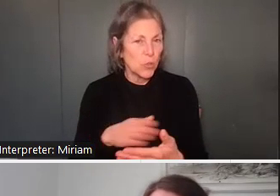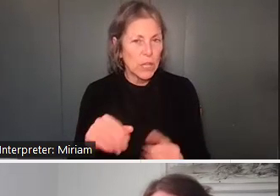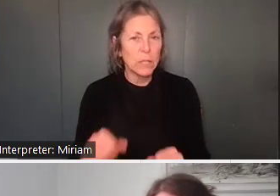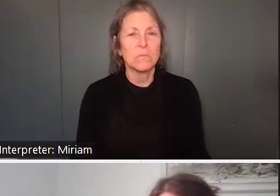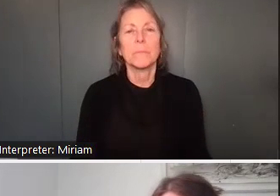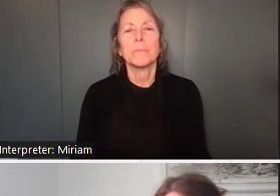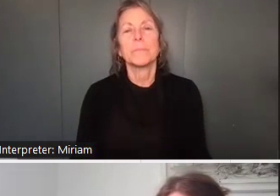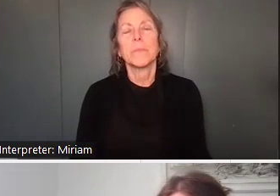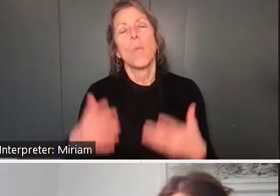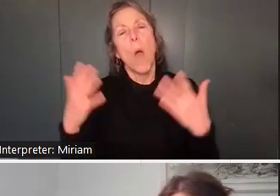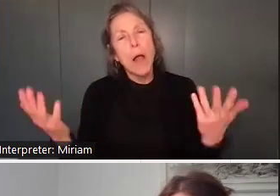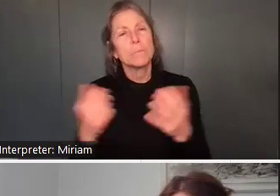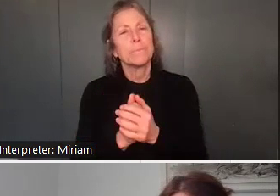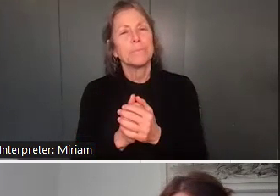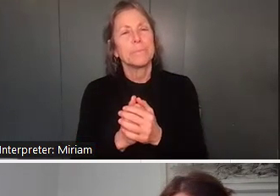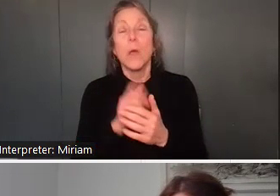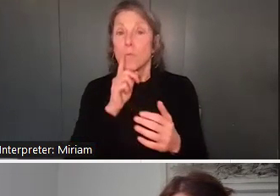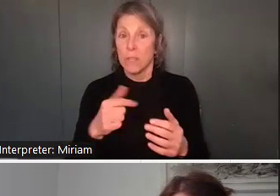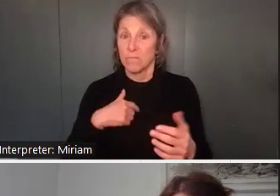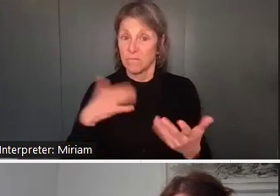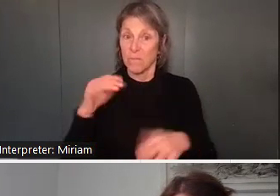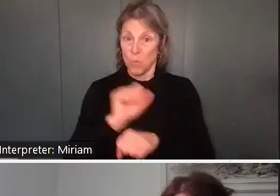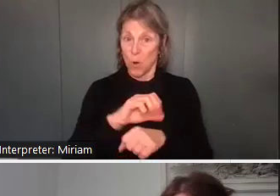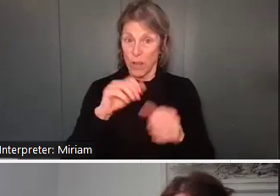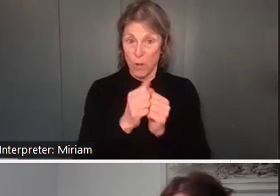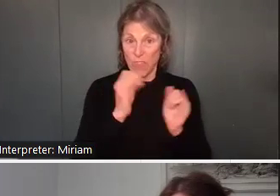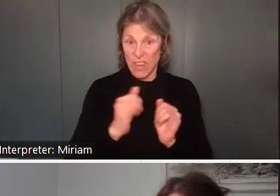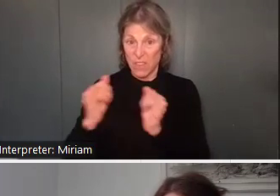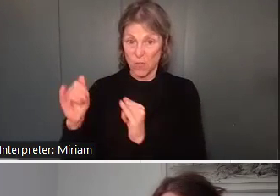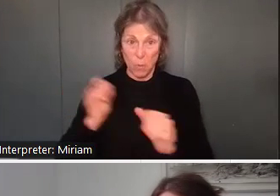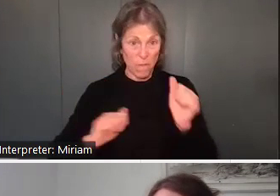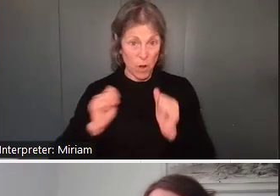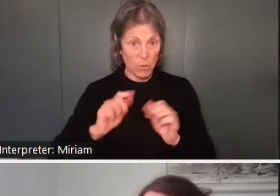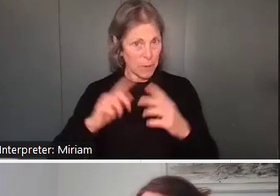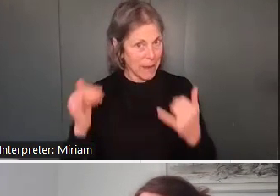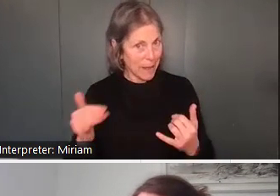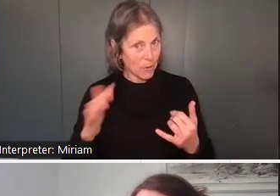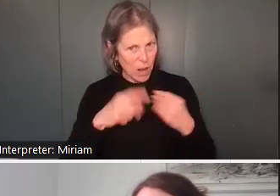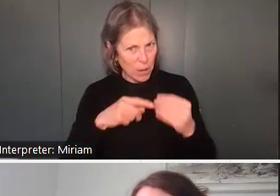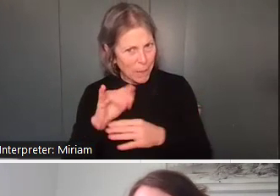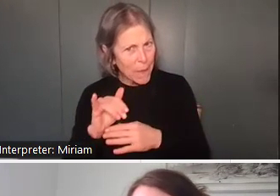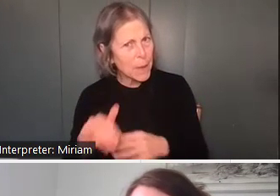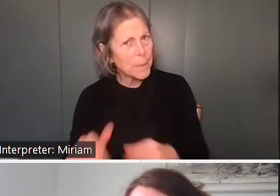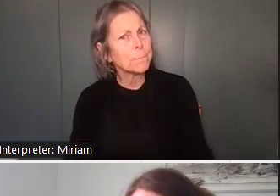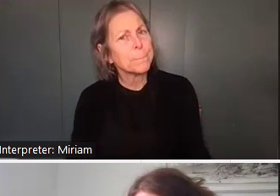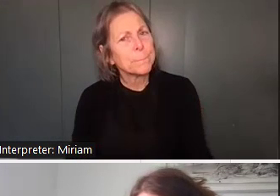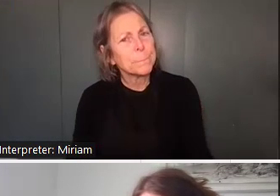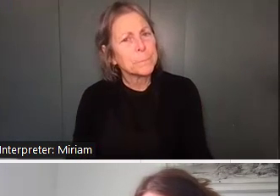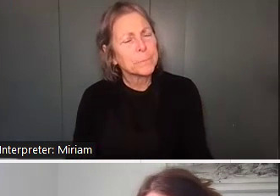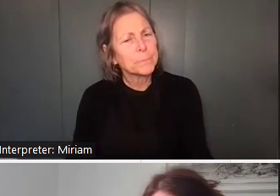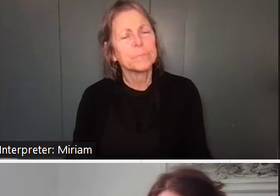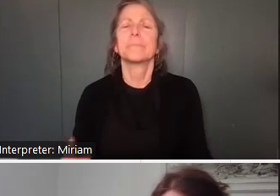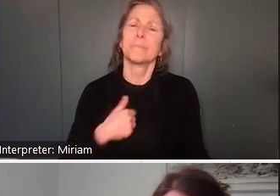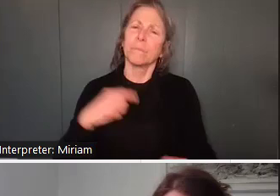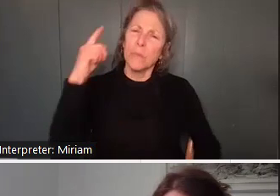individual. Well, I was actually more thinking of individual performers, but now that you bring it up, you know, I guess. I mean,